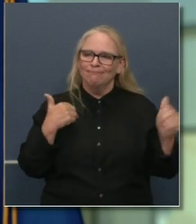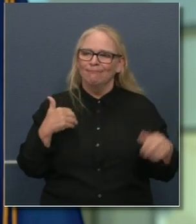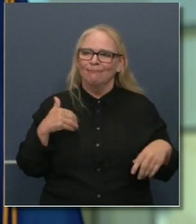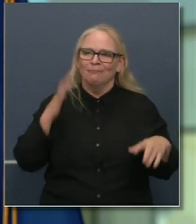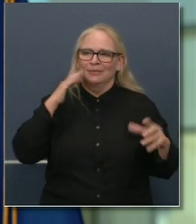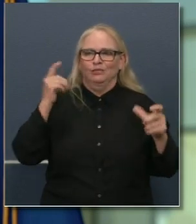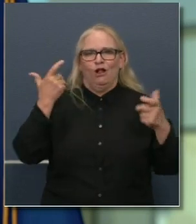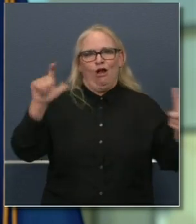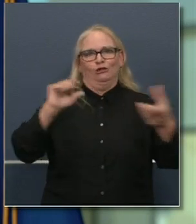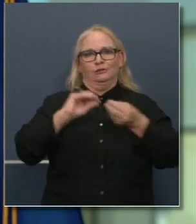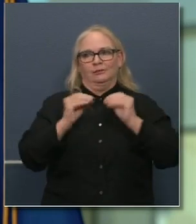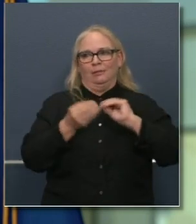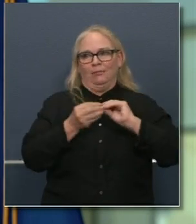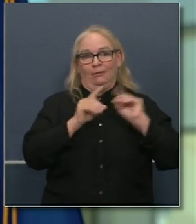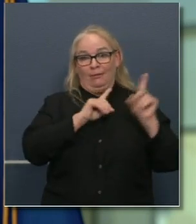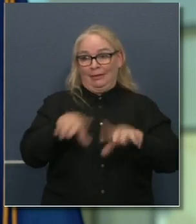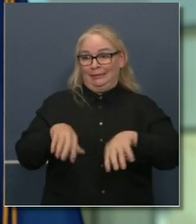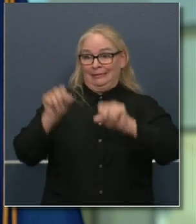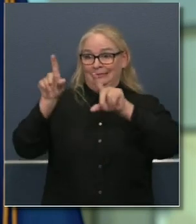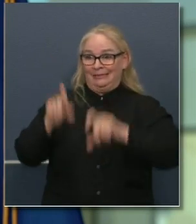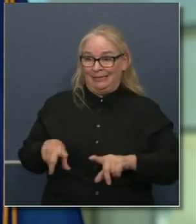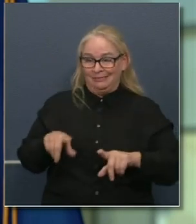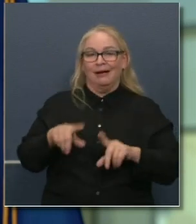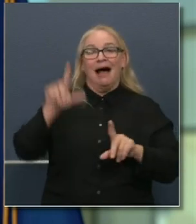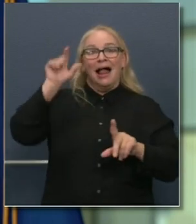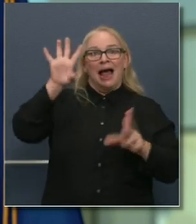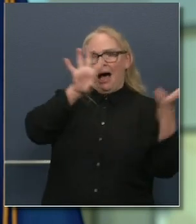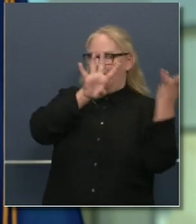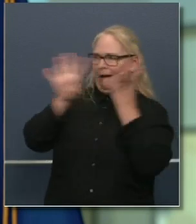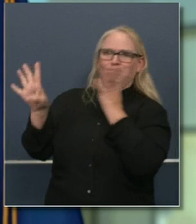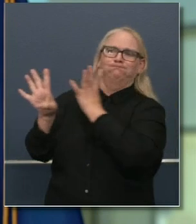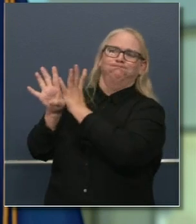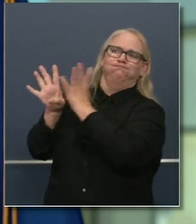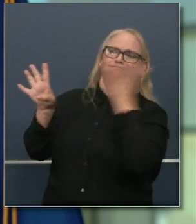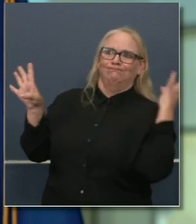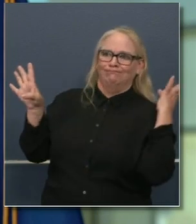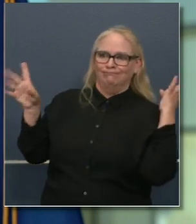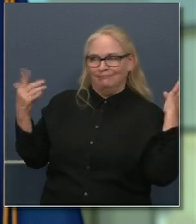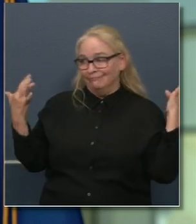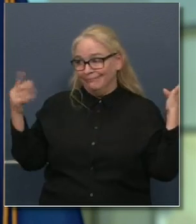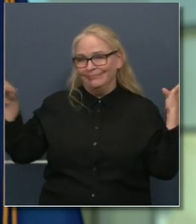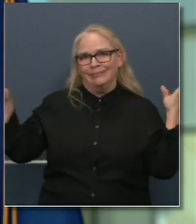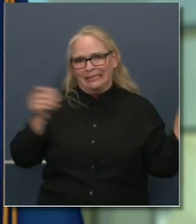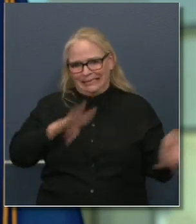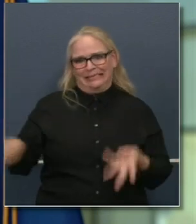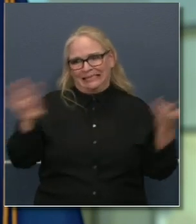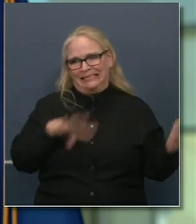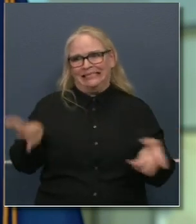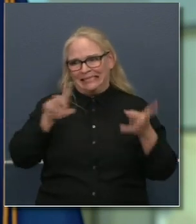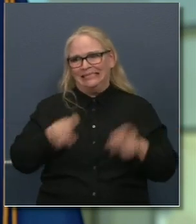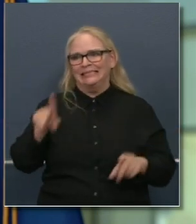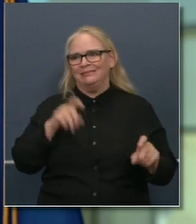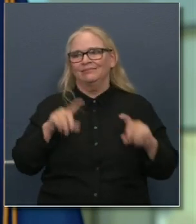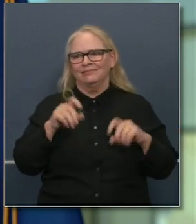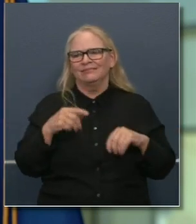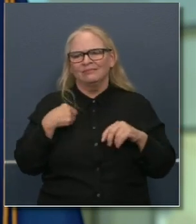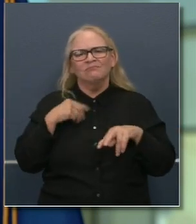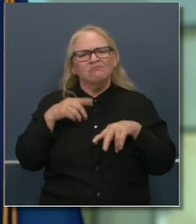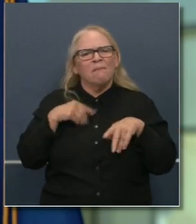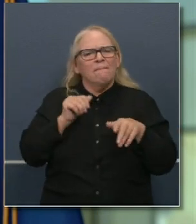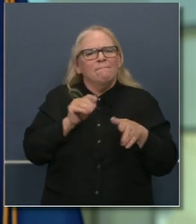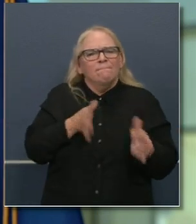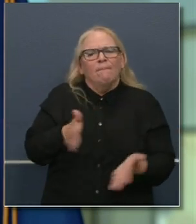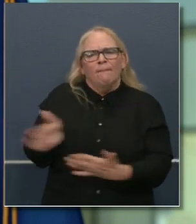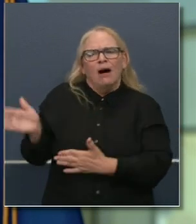across the nation. So yes, it's encouraging, but we're going to watch it closely, and we're prepared for whatever we see tomorrow and over the